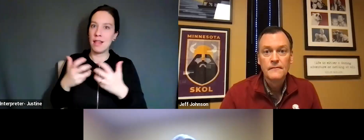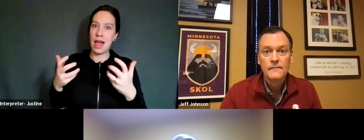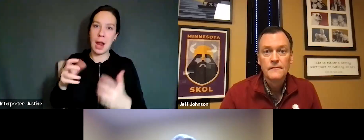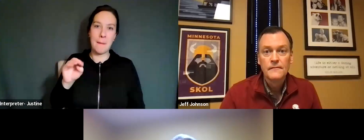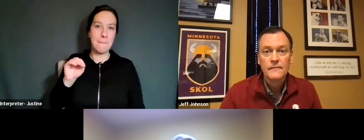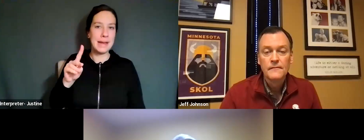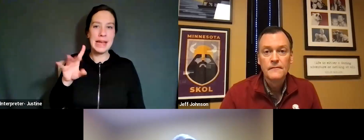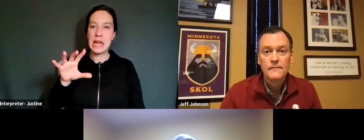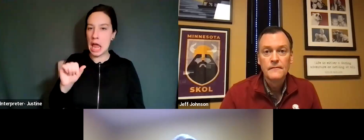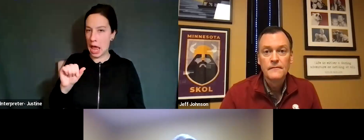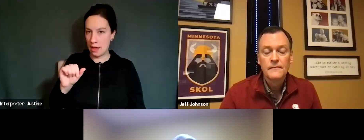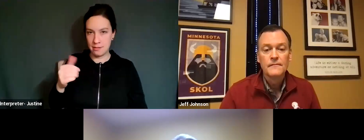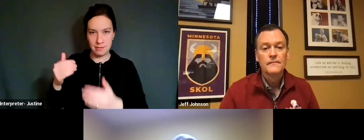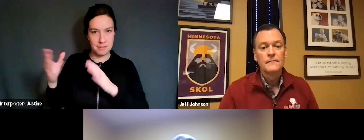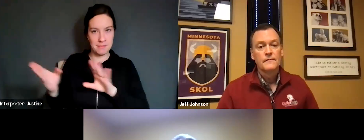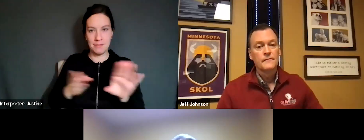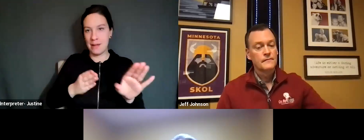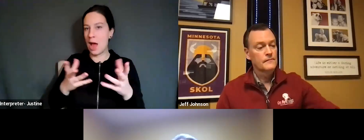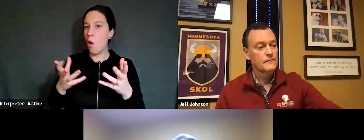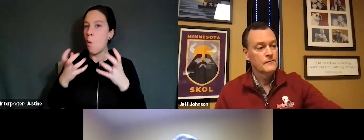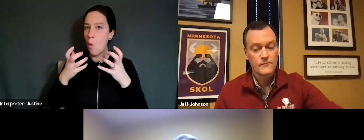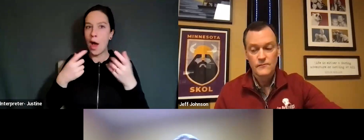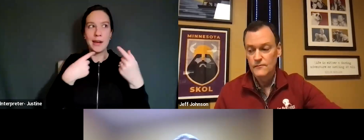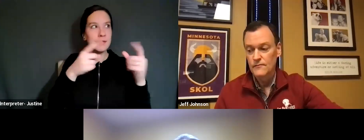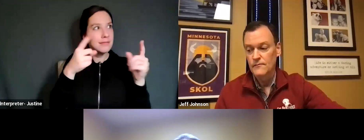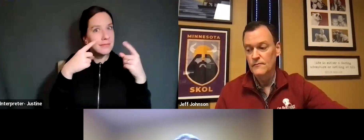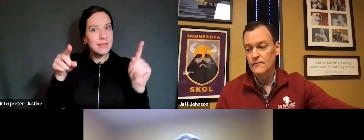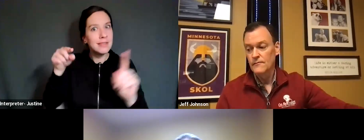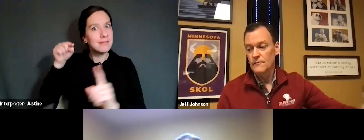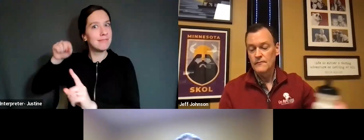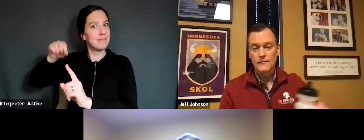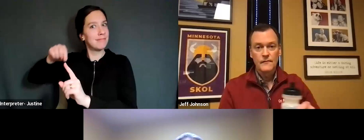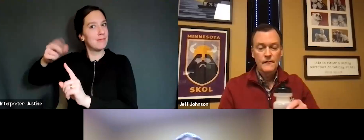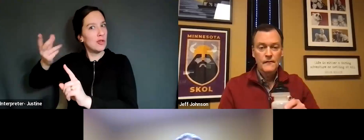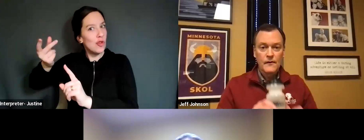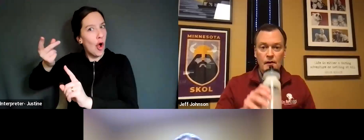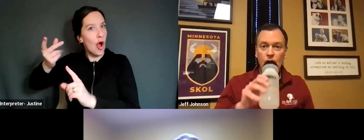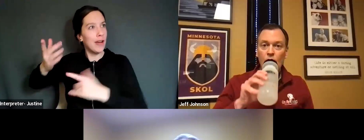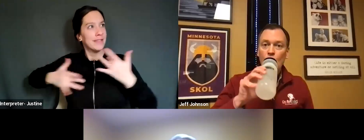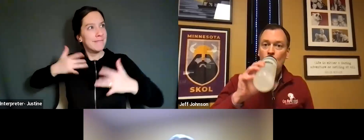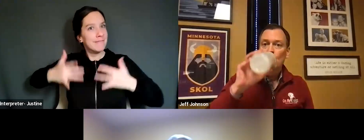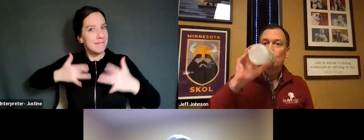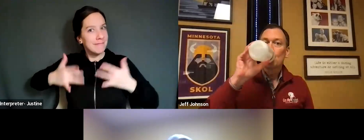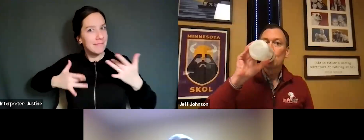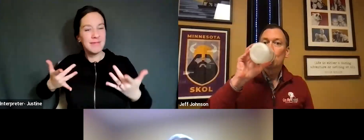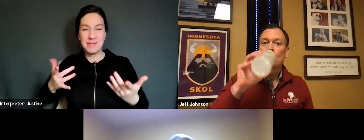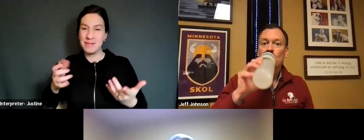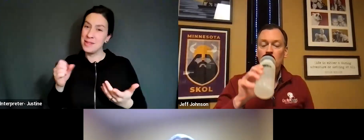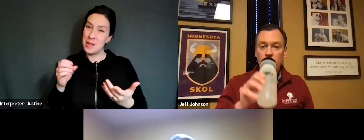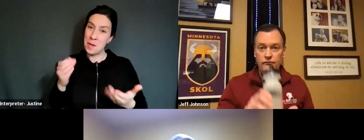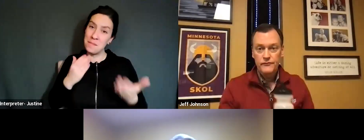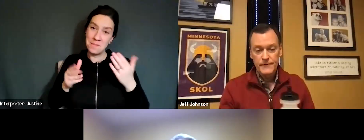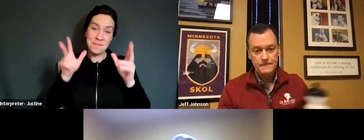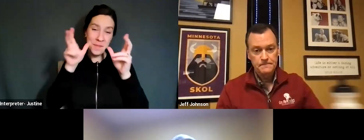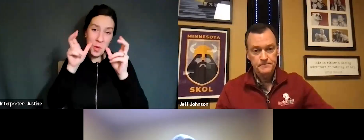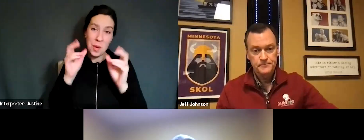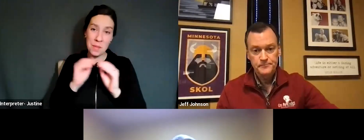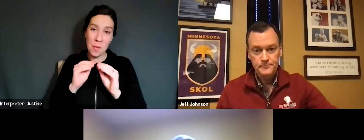know, planned. They want to get the word out about these dogs and their facility and how exciting it is. So you might actually hear more.